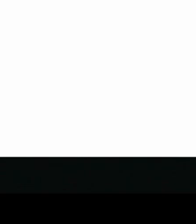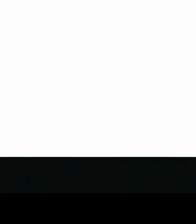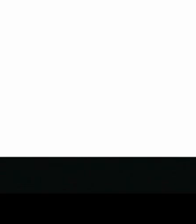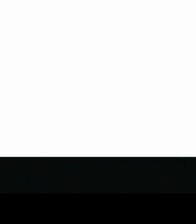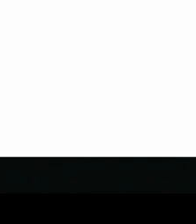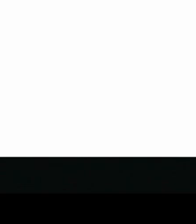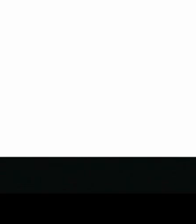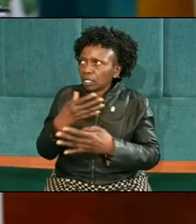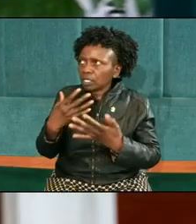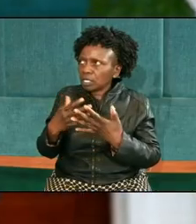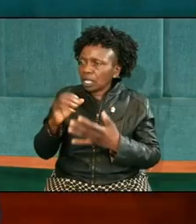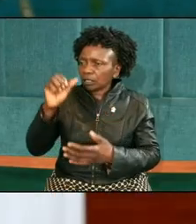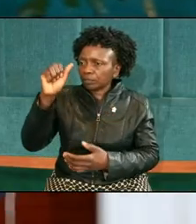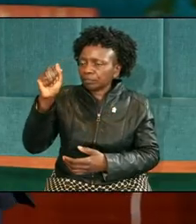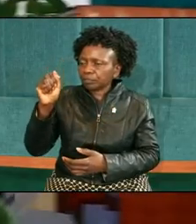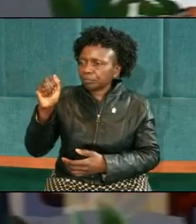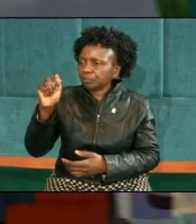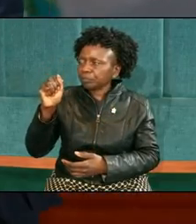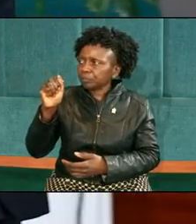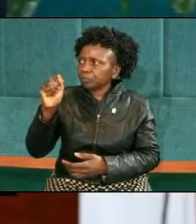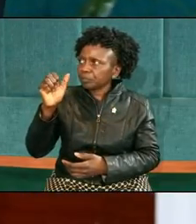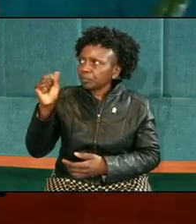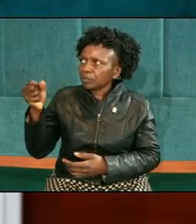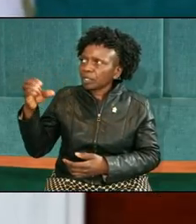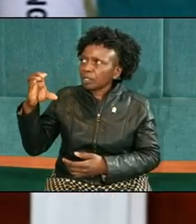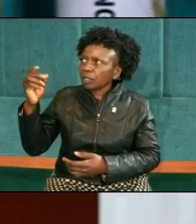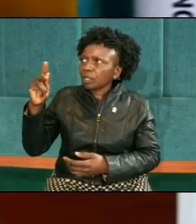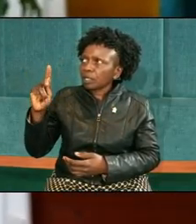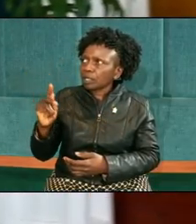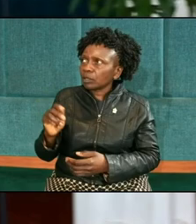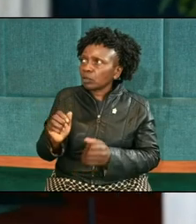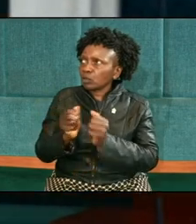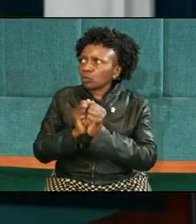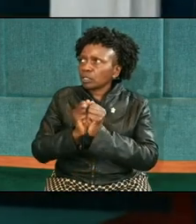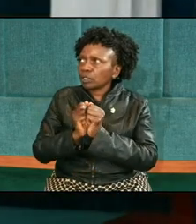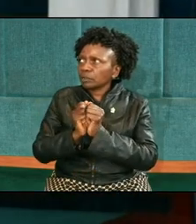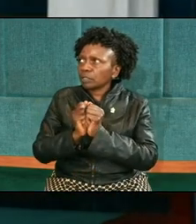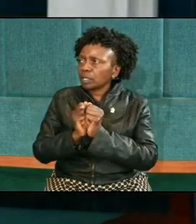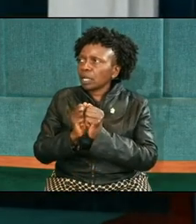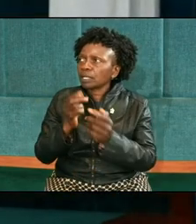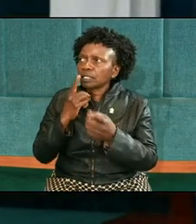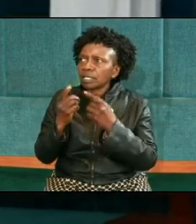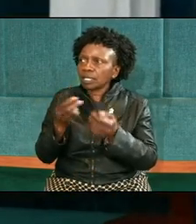sat down in dust. He asked God forgiveness. The very king repented.